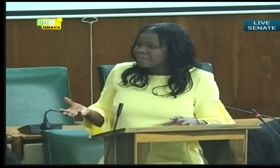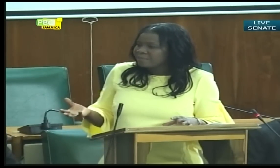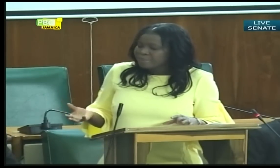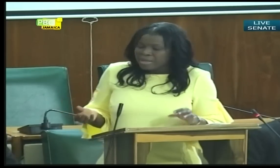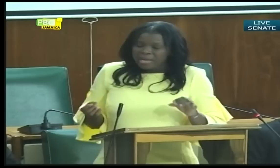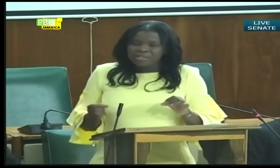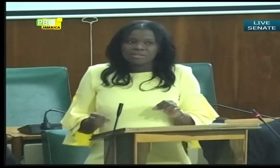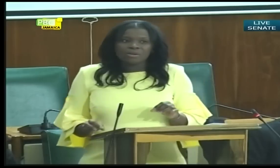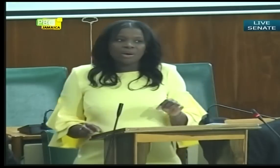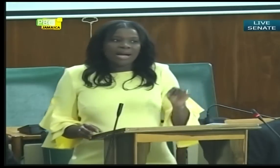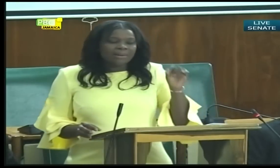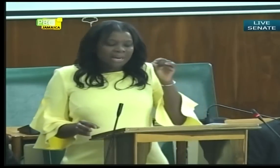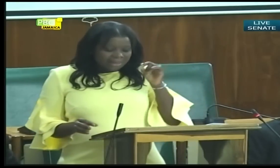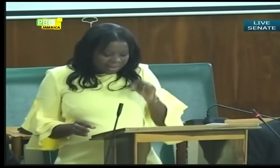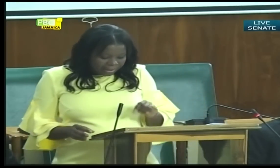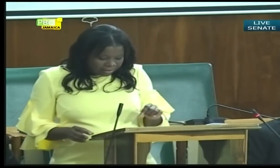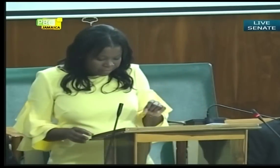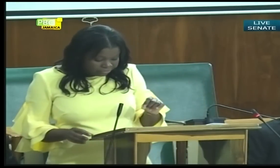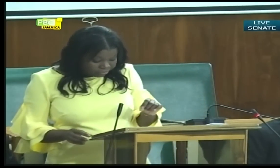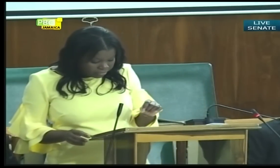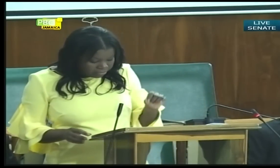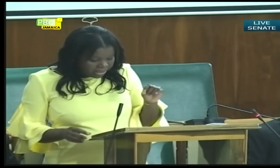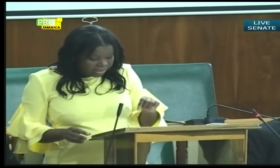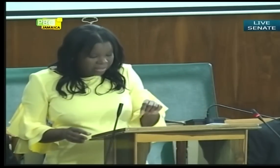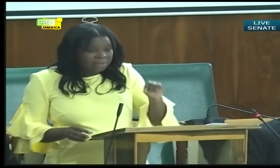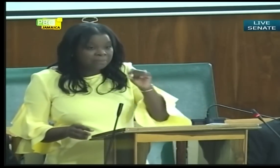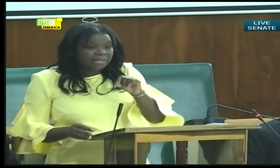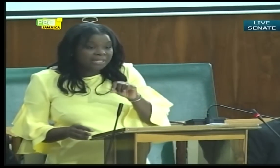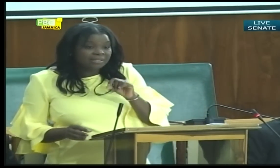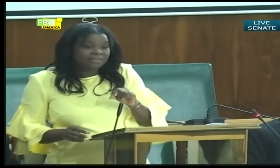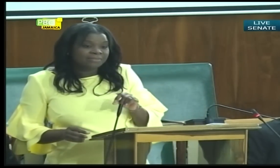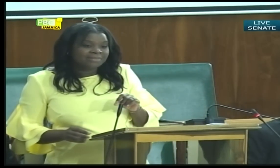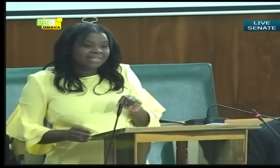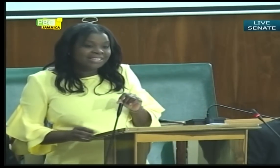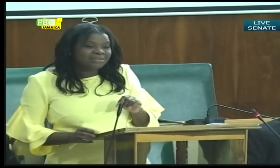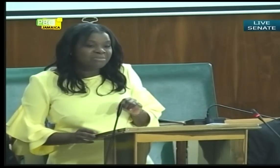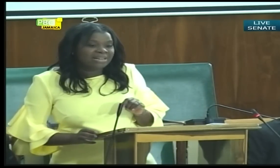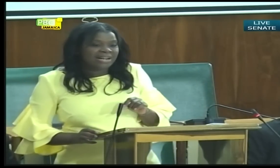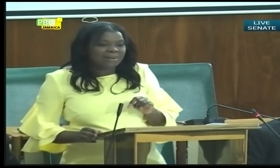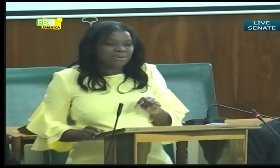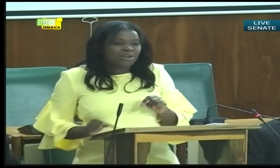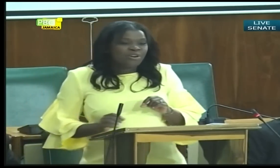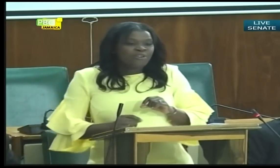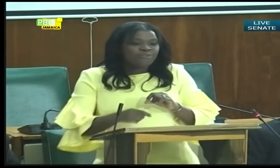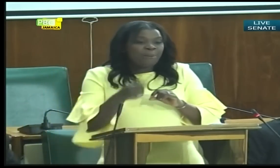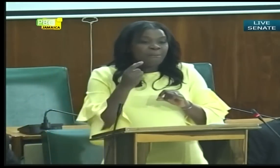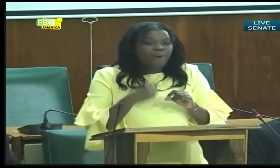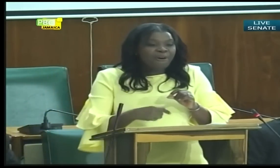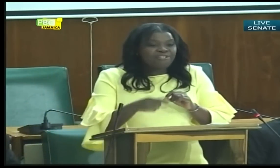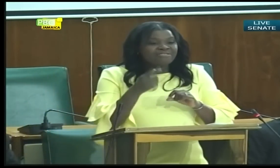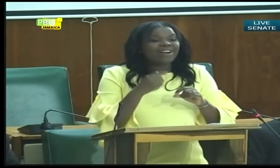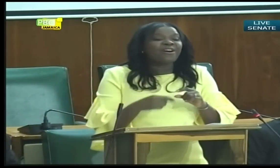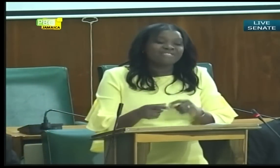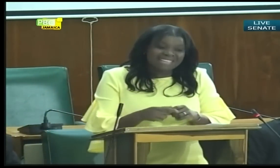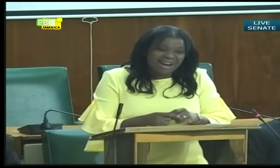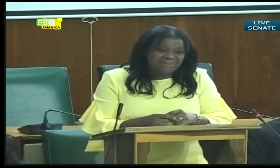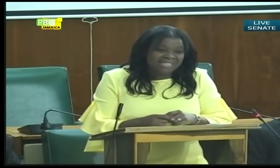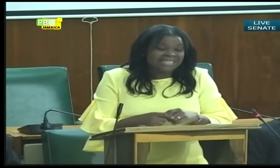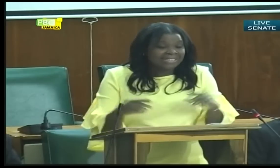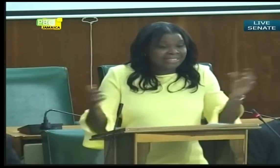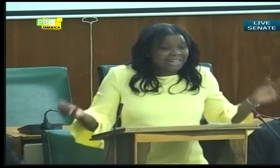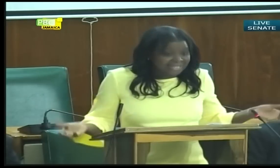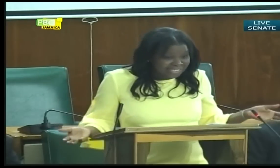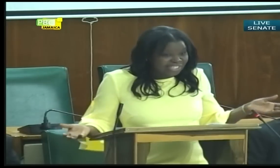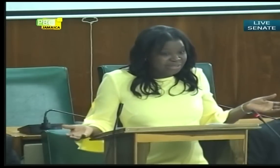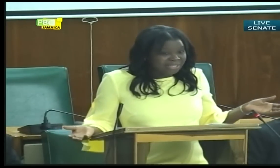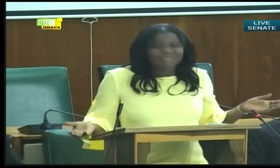rethink. And so I am again making an appeal, Senator Braham, for more or retirement, and then